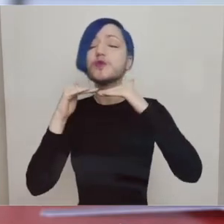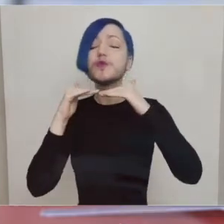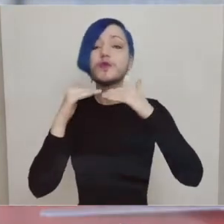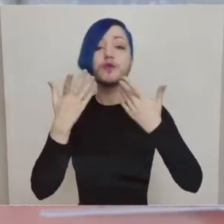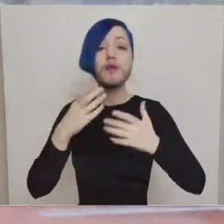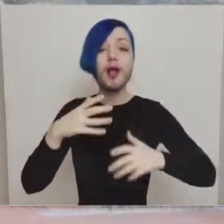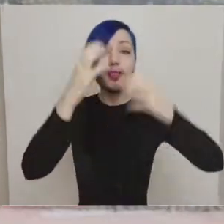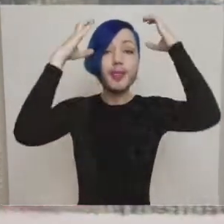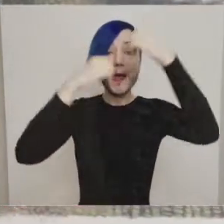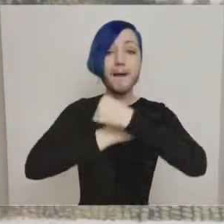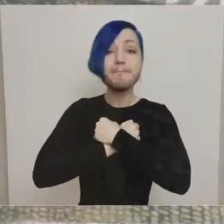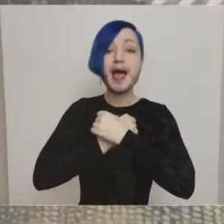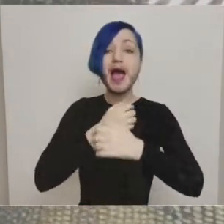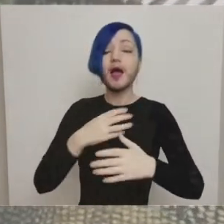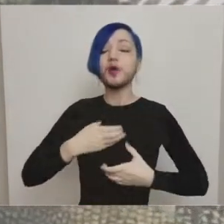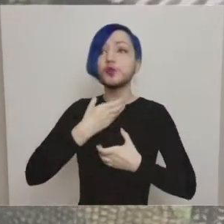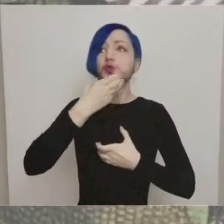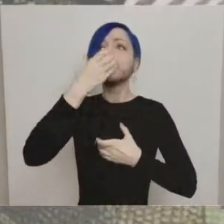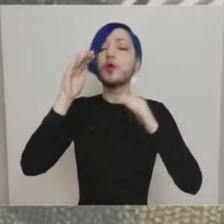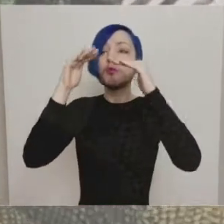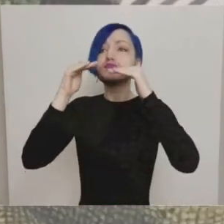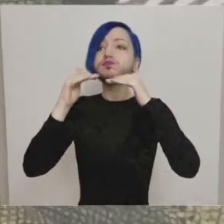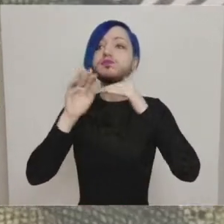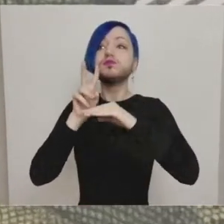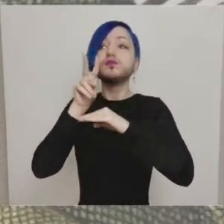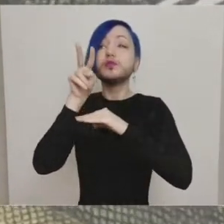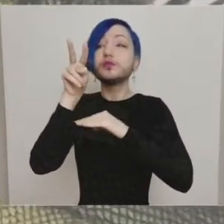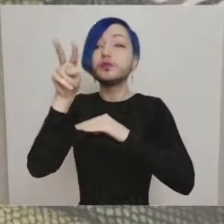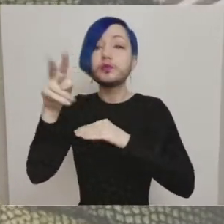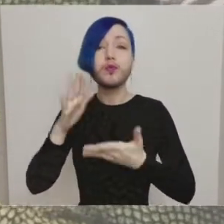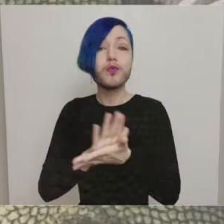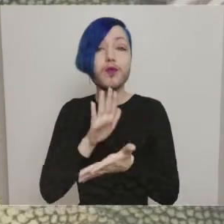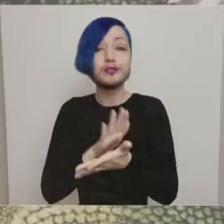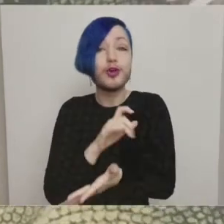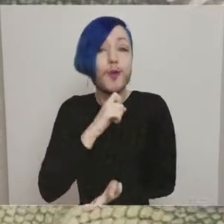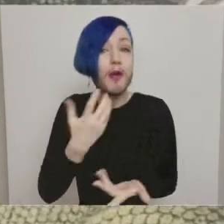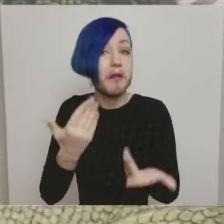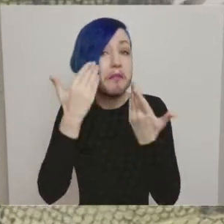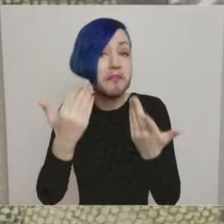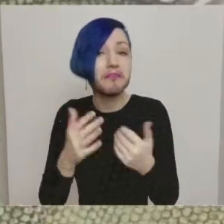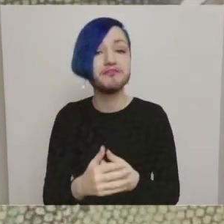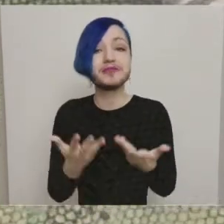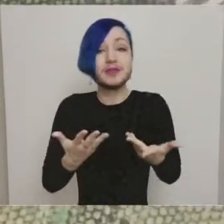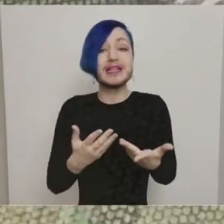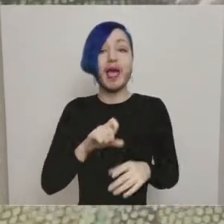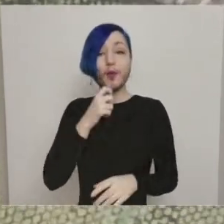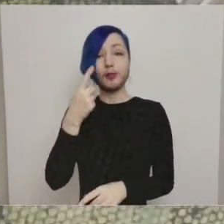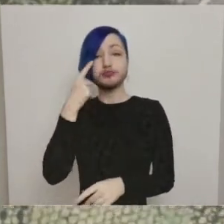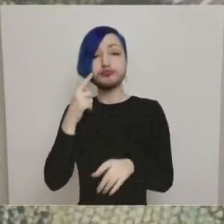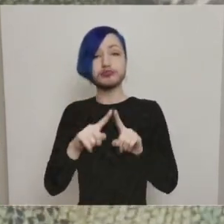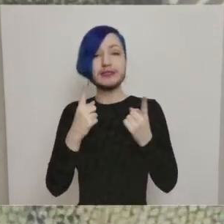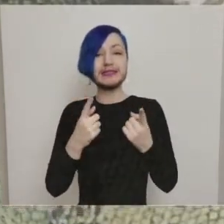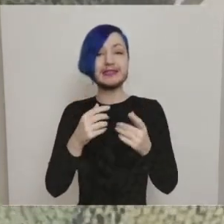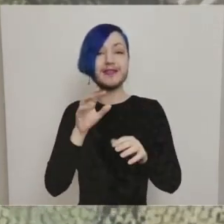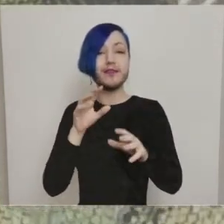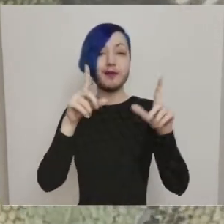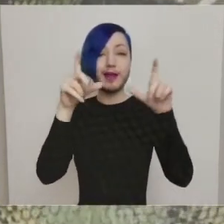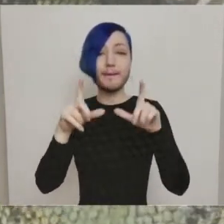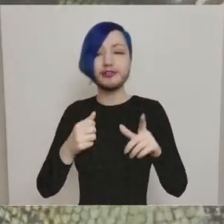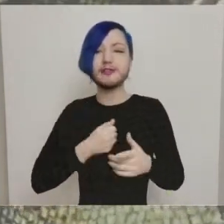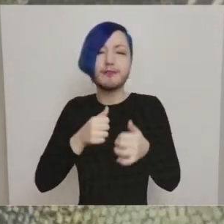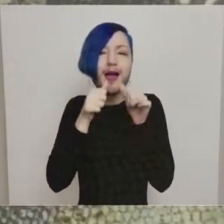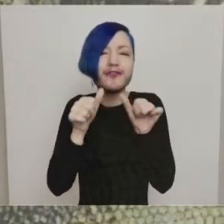further. Today we will be using some of my favourite images of animals, ones that sit with me in my studio and